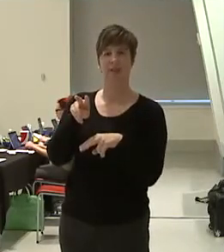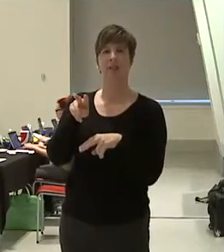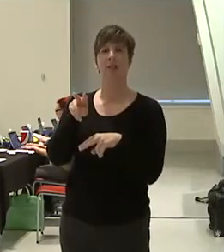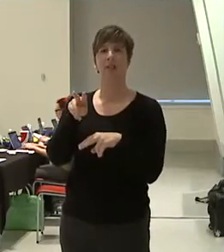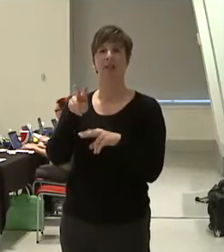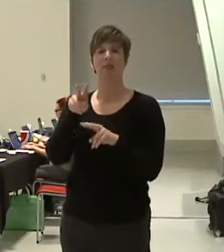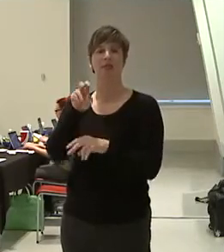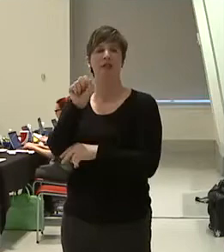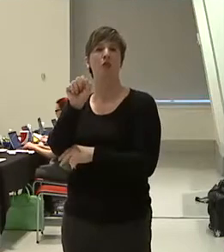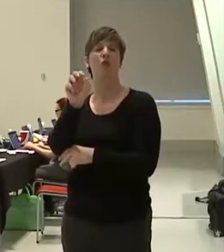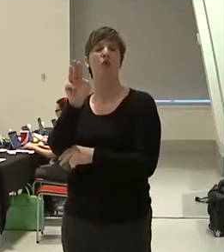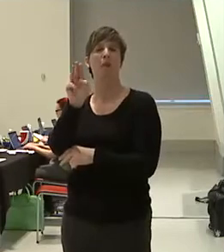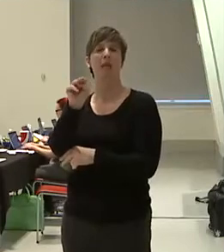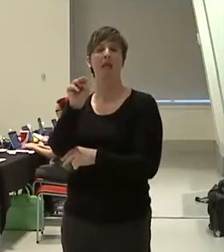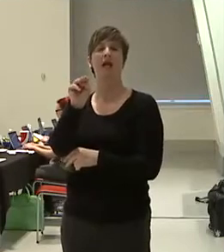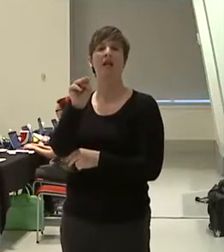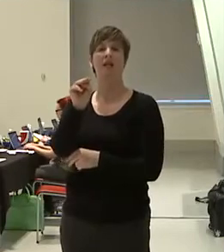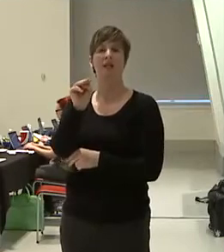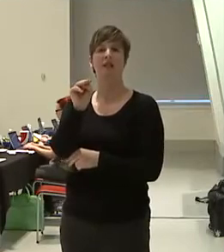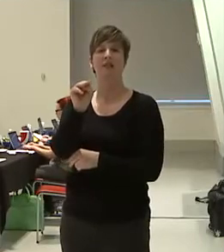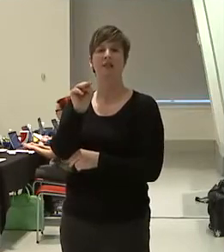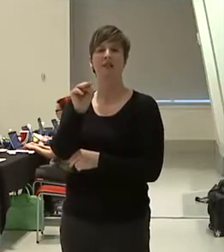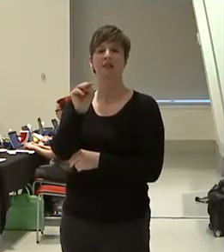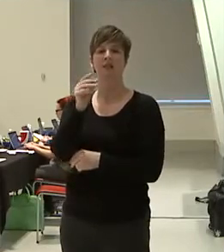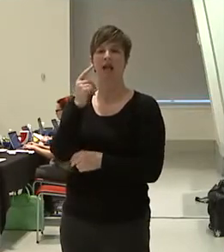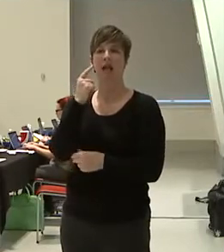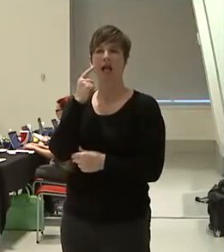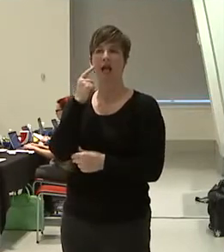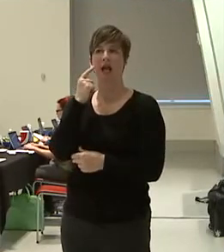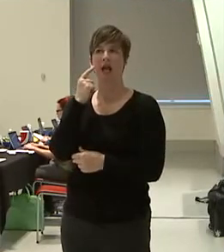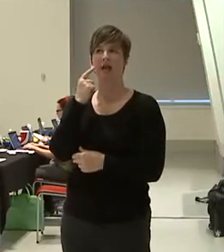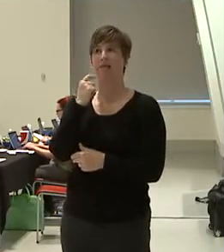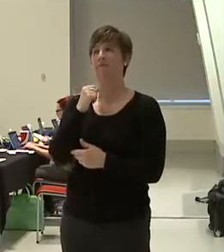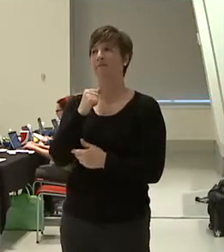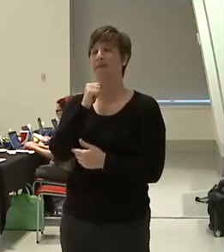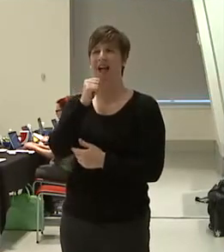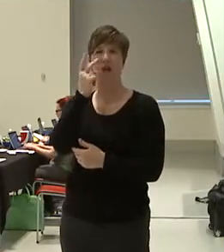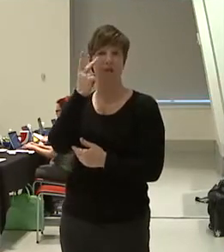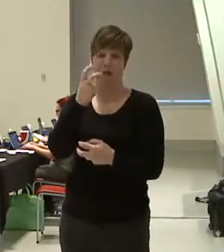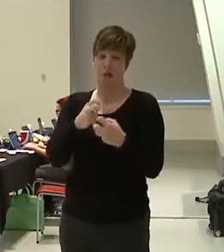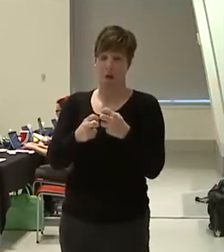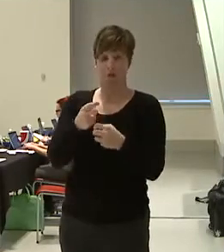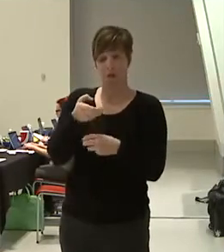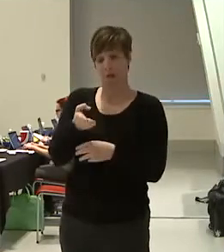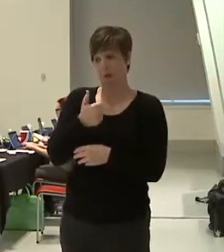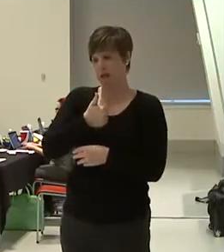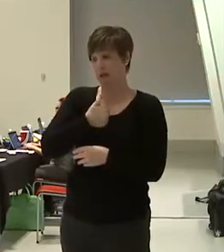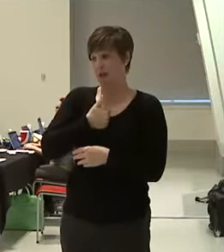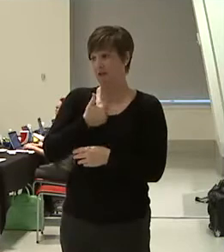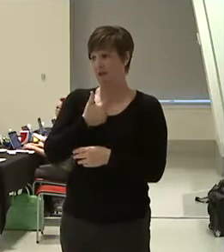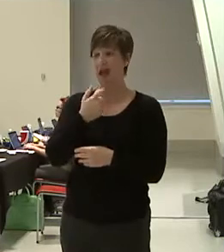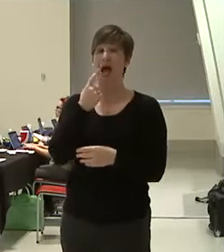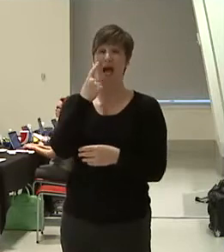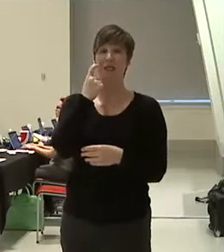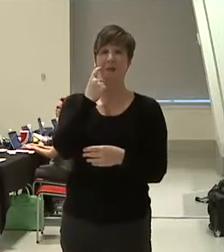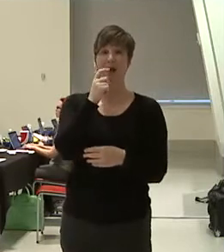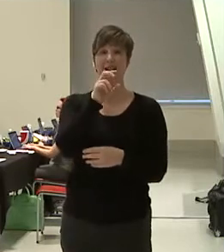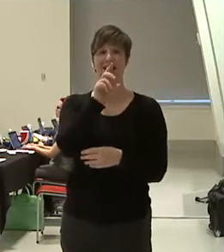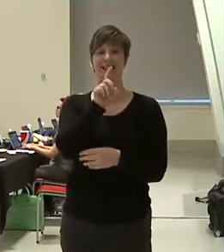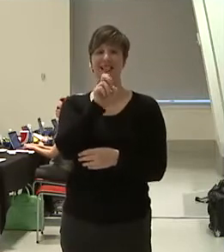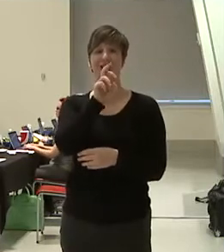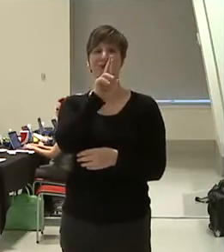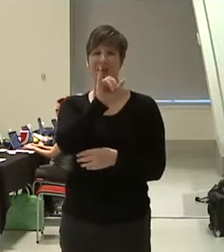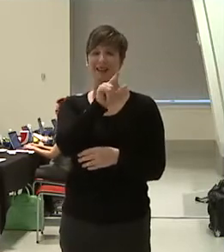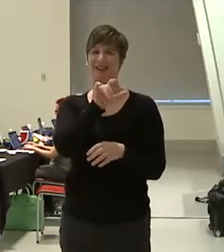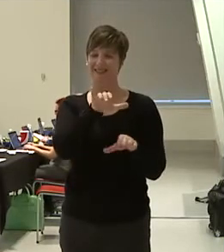social media in aggregate. I don't see the issue there. I suspect Ray does. Yeah,